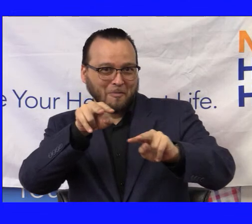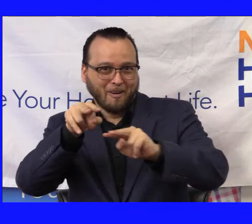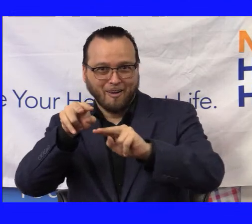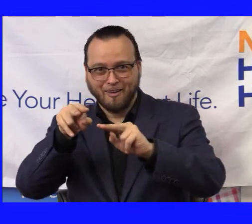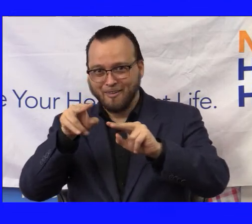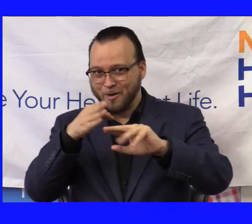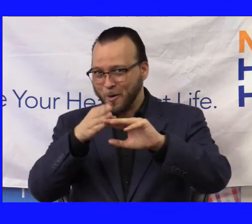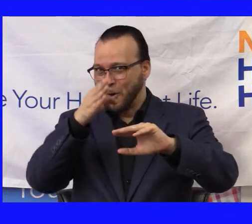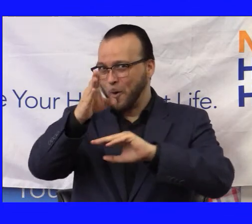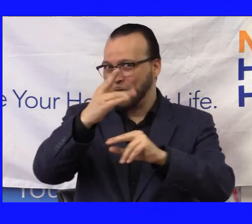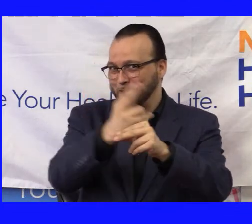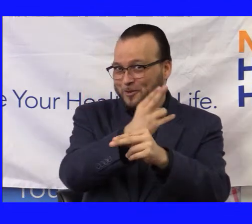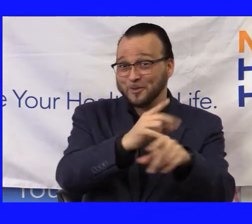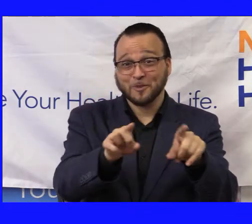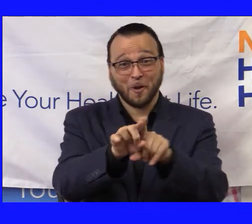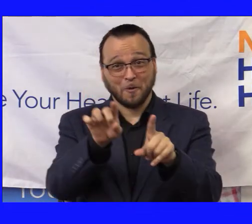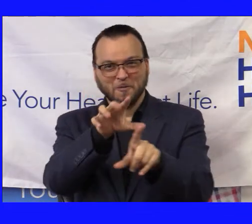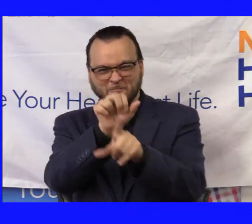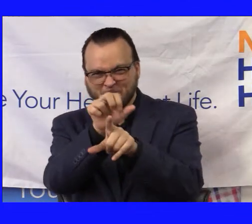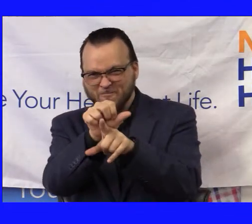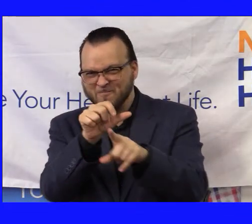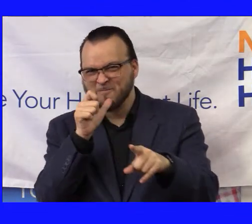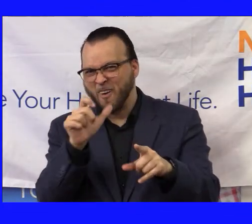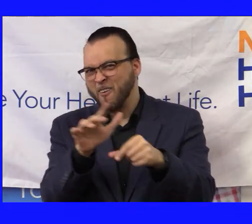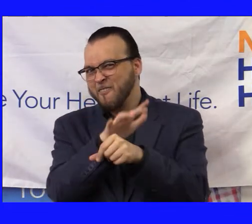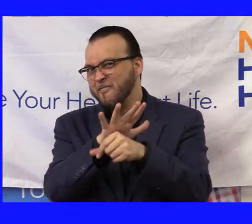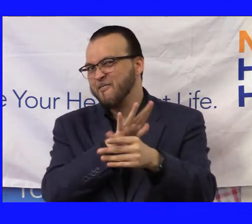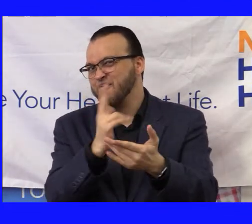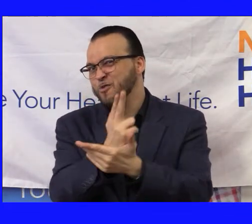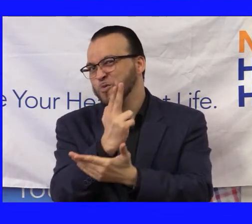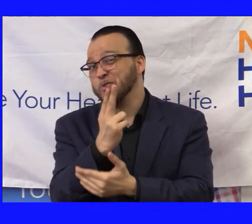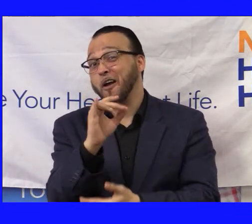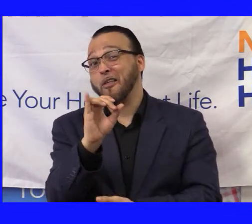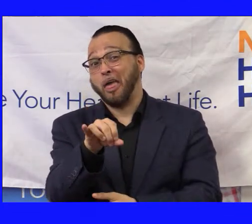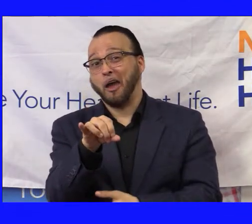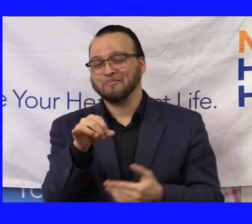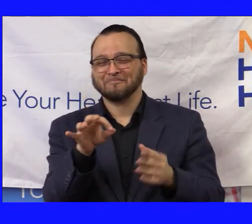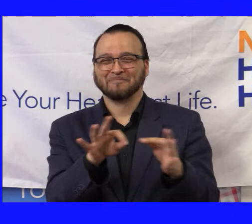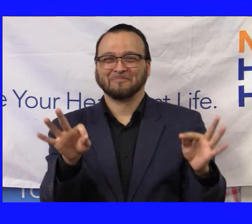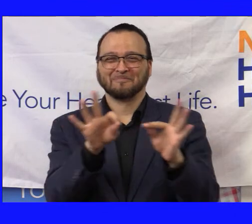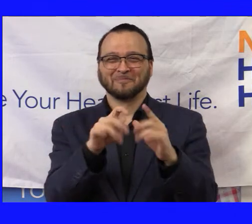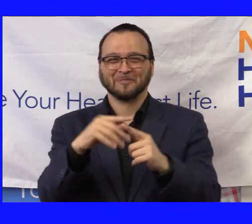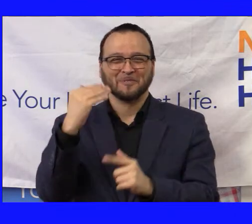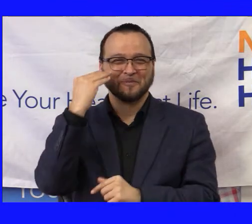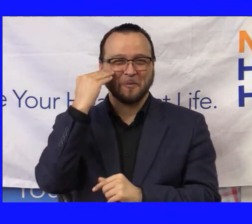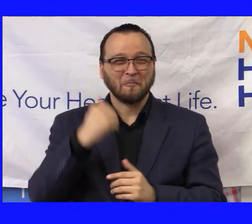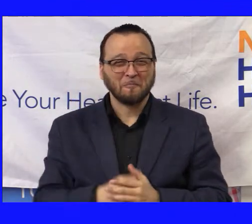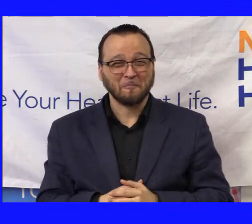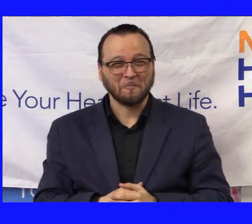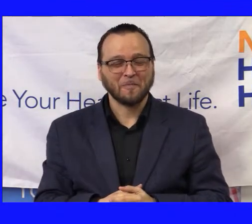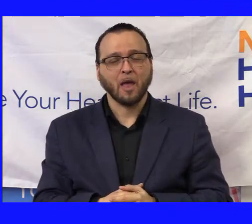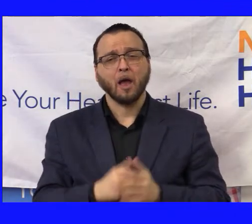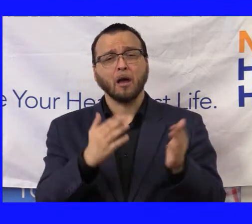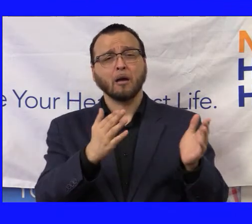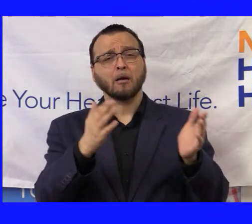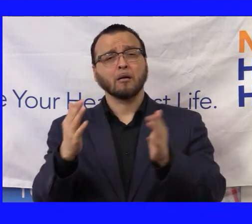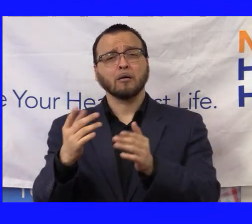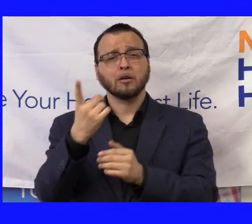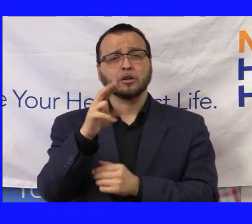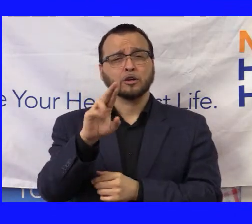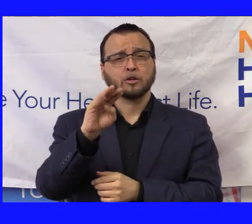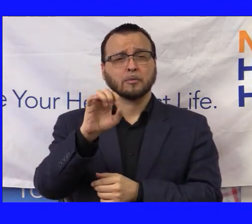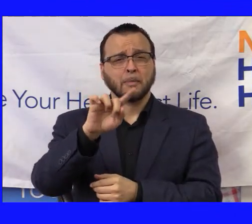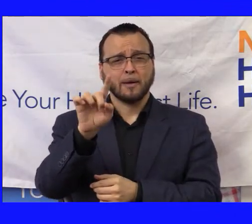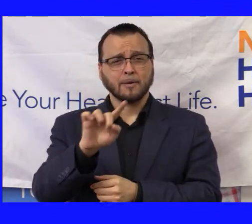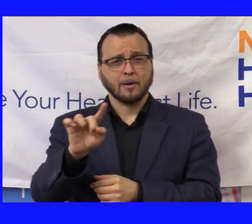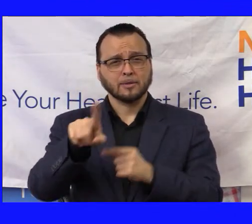and underutilization as well. So that's really important and helpful to know. All right, if we can move on then, Dr. Mendez, on the